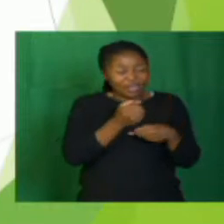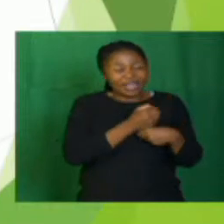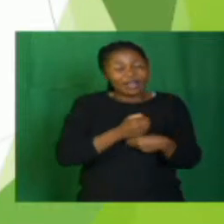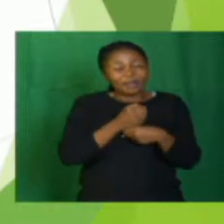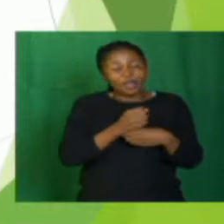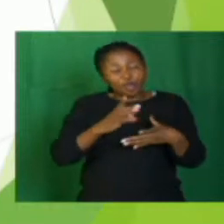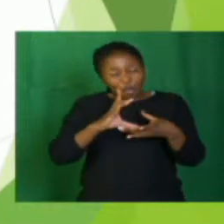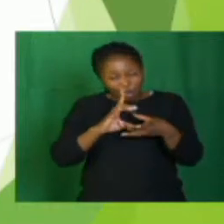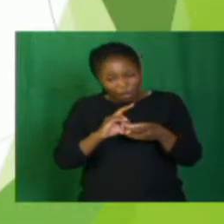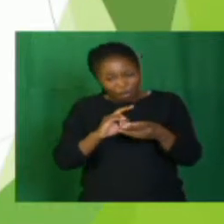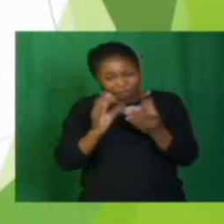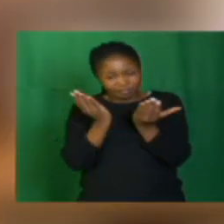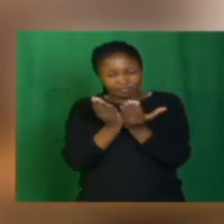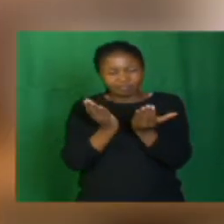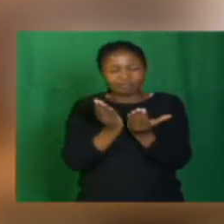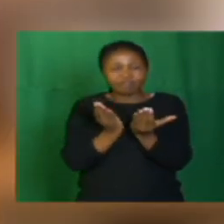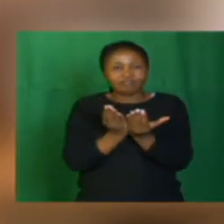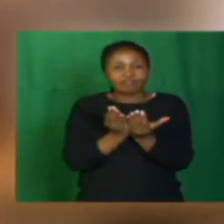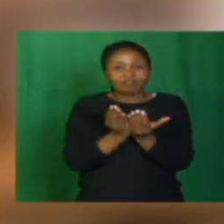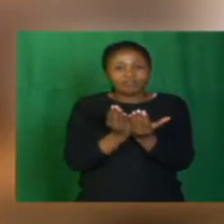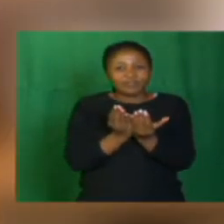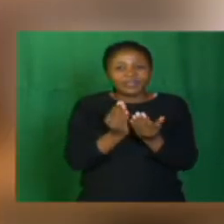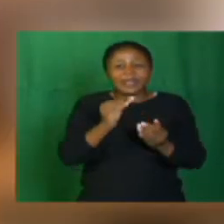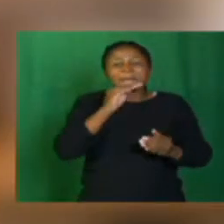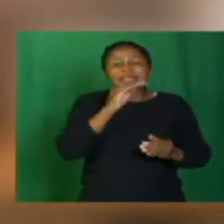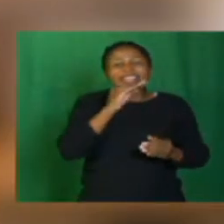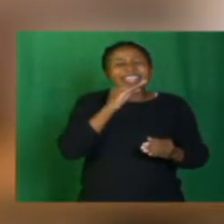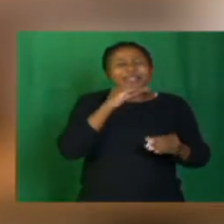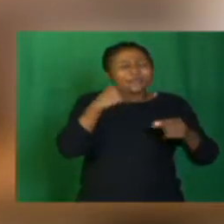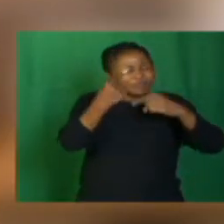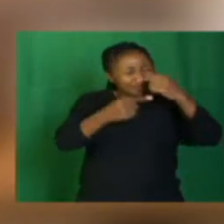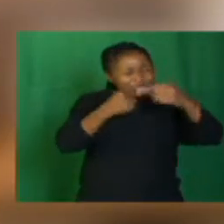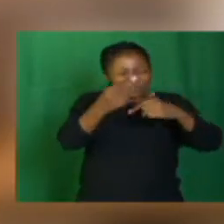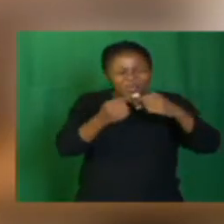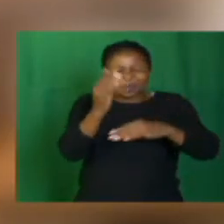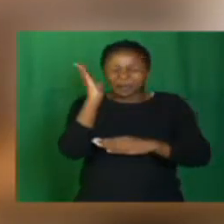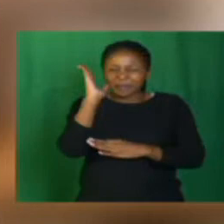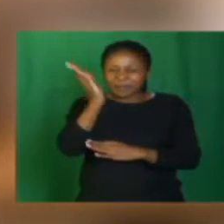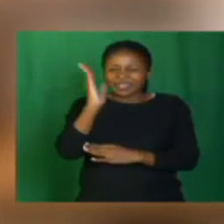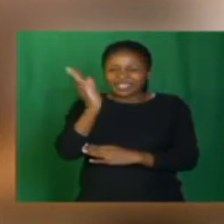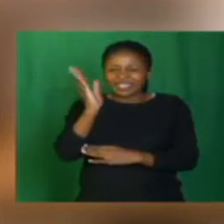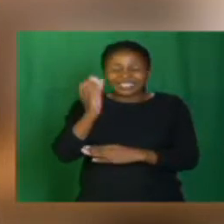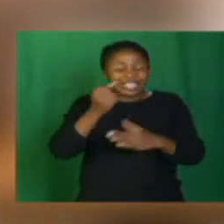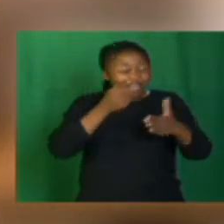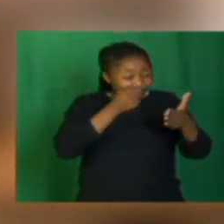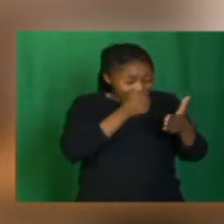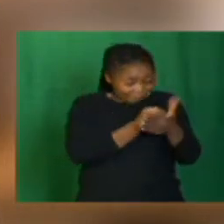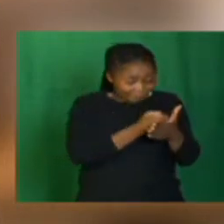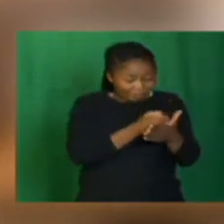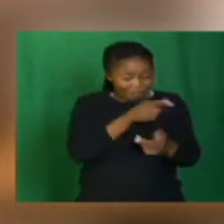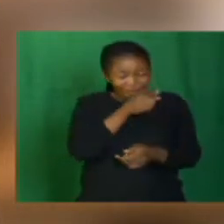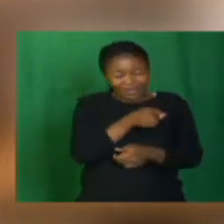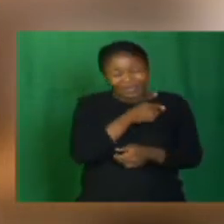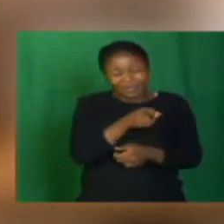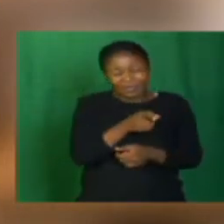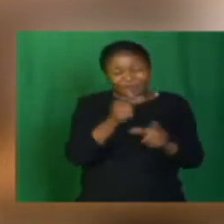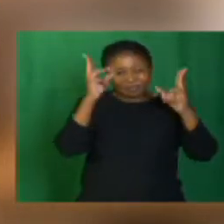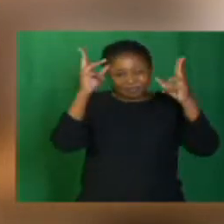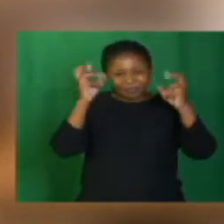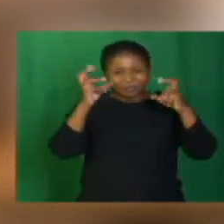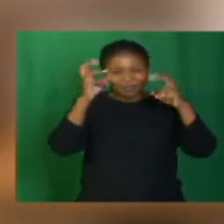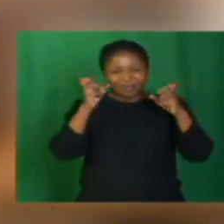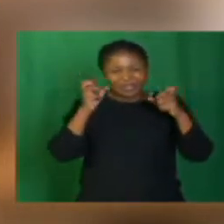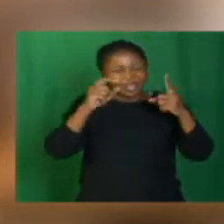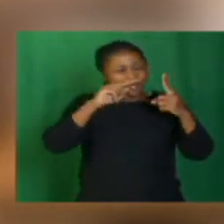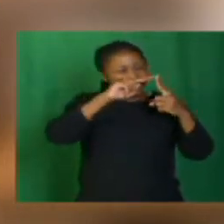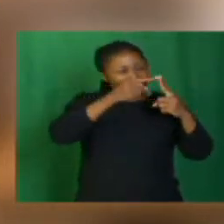same line, I mean you are presenting the discussion for the topic. A discussion or points